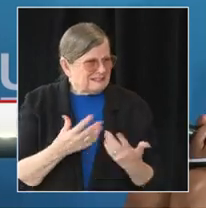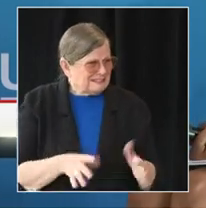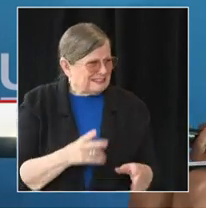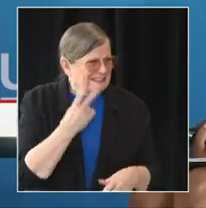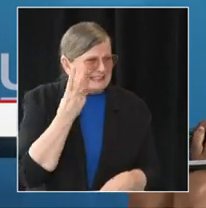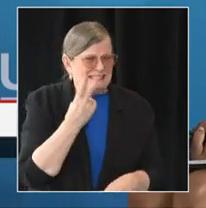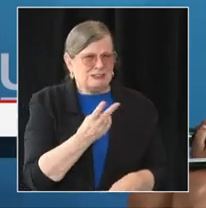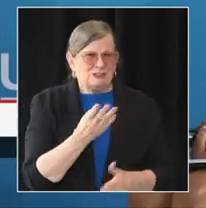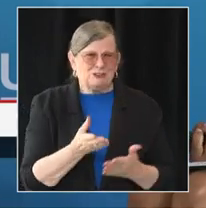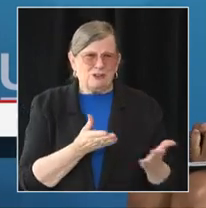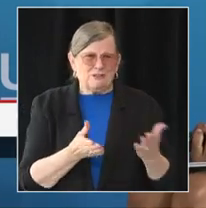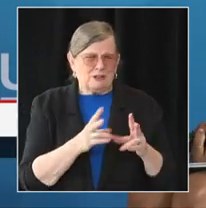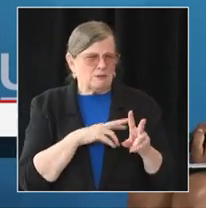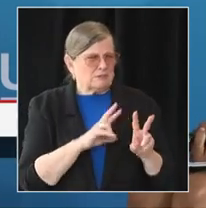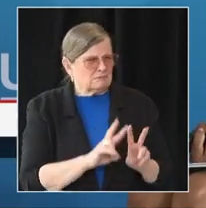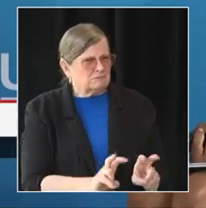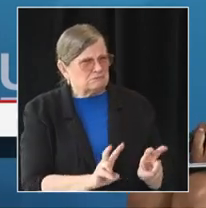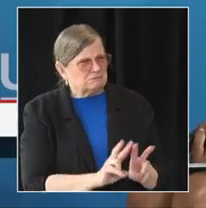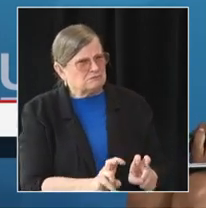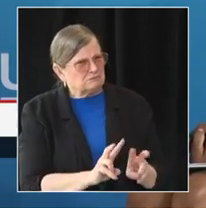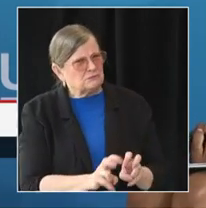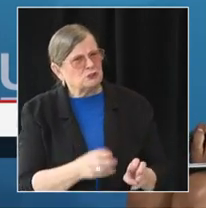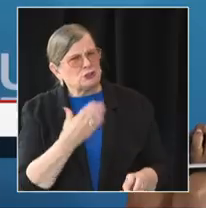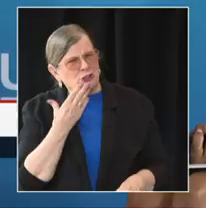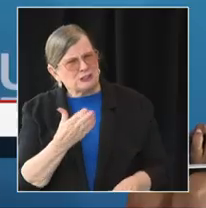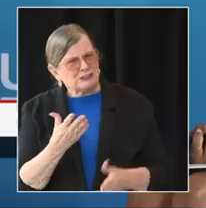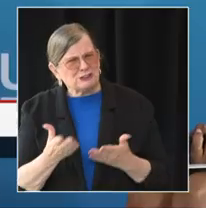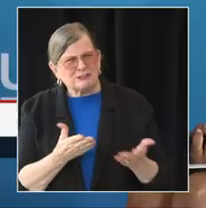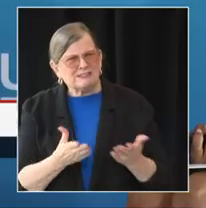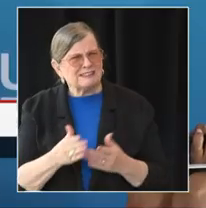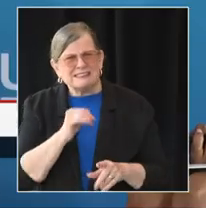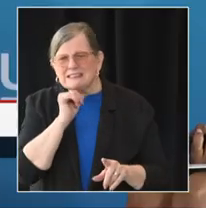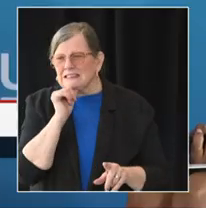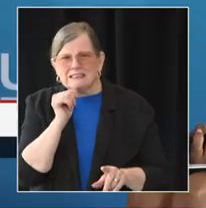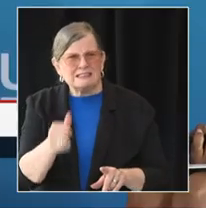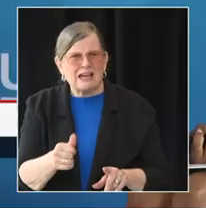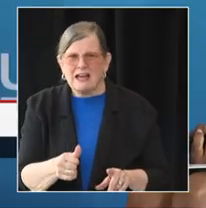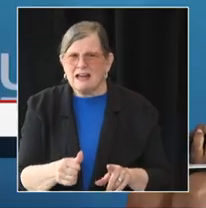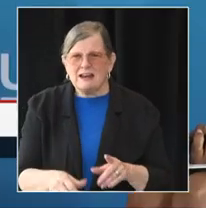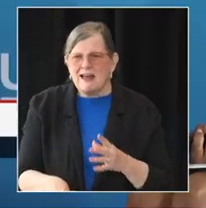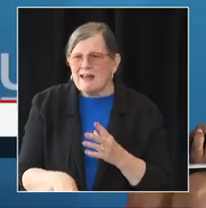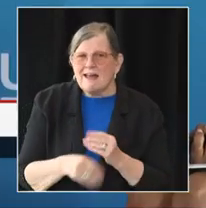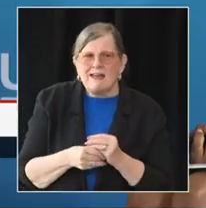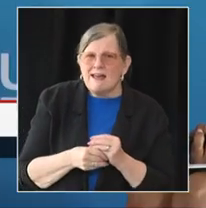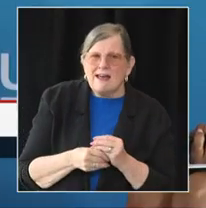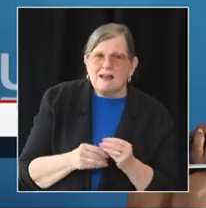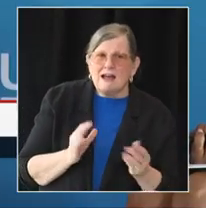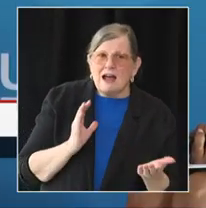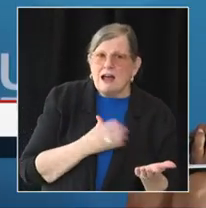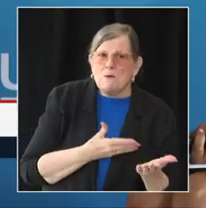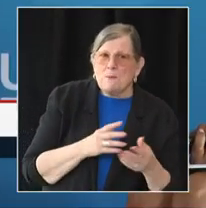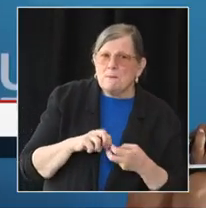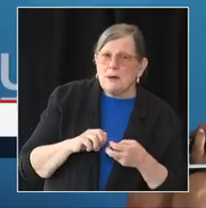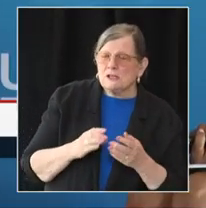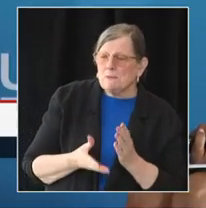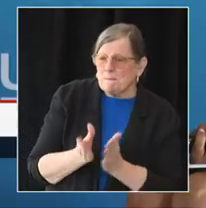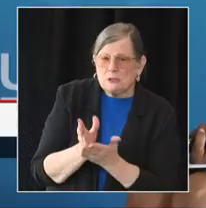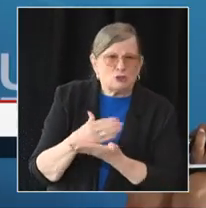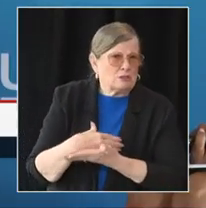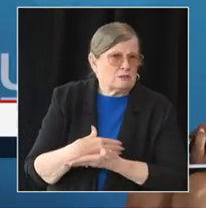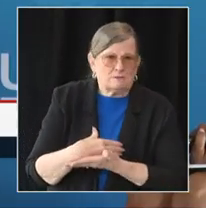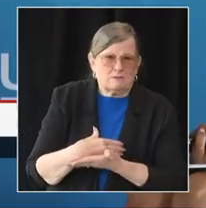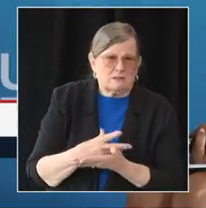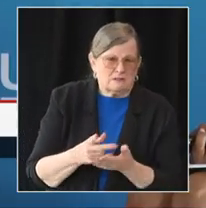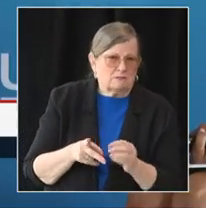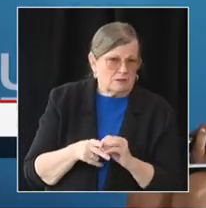new taxpayer, then they're just not things that we could advance to the council this year. So